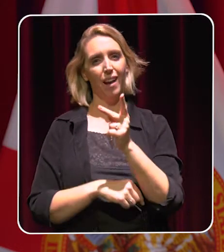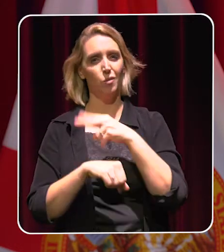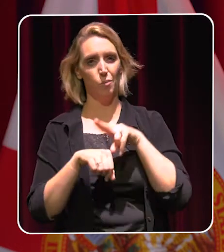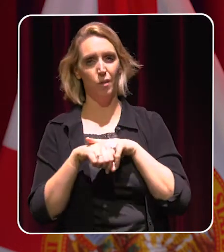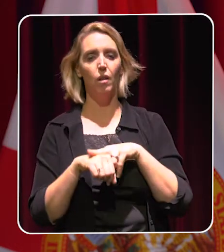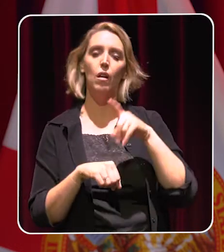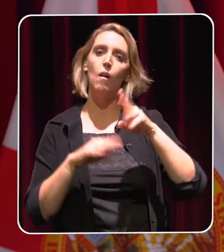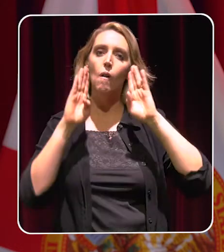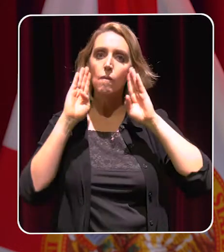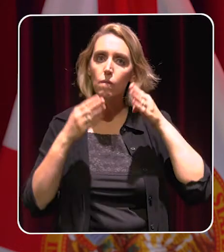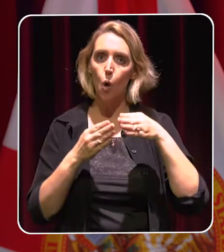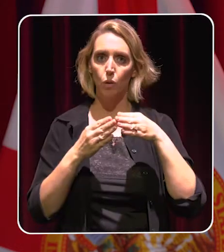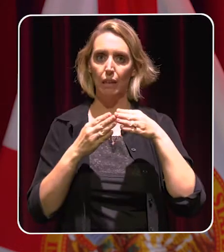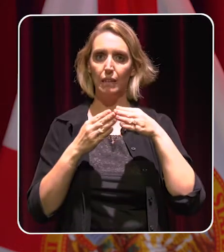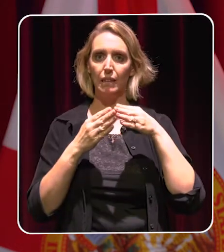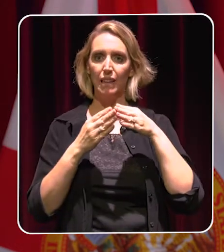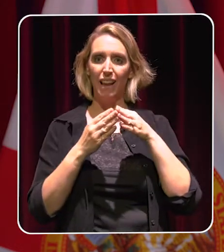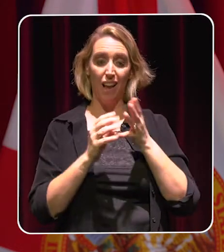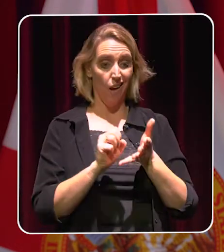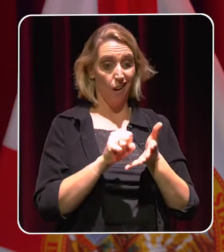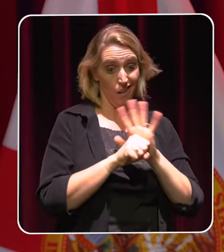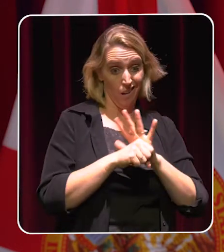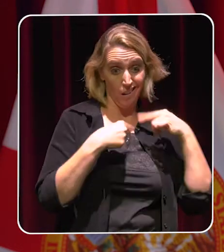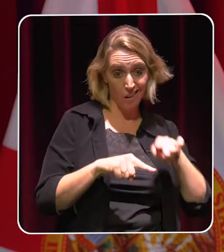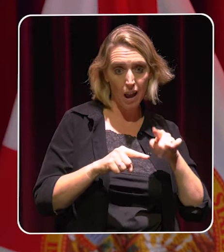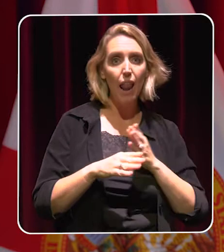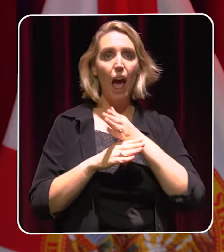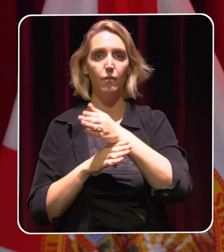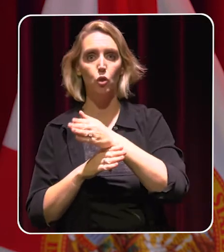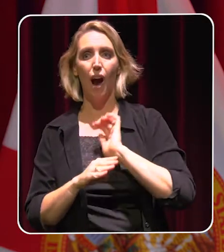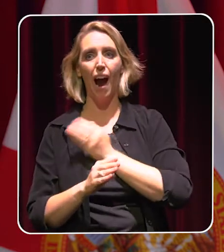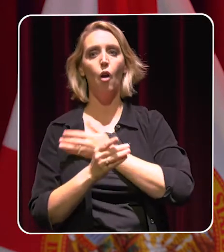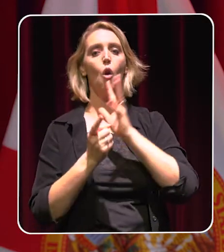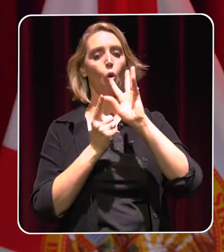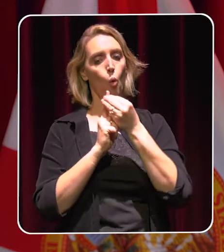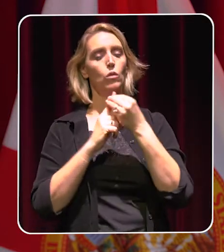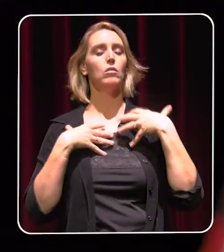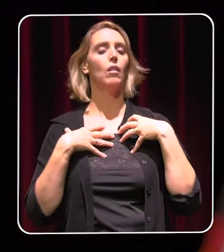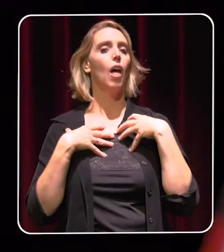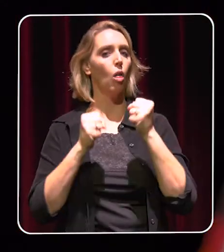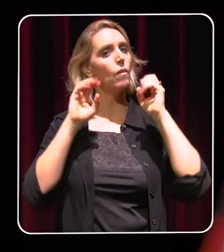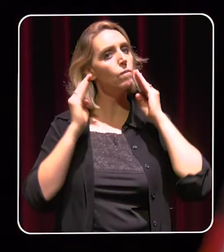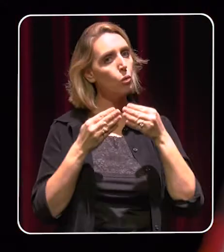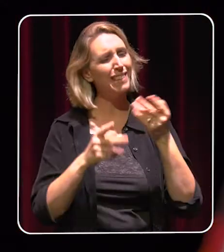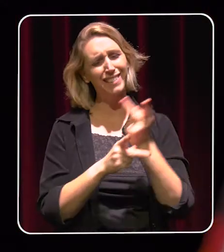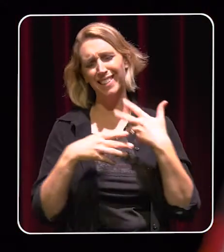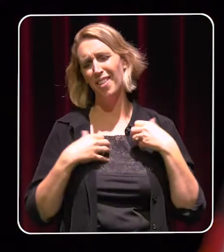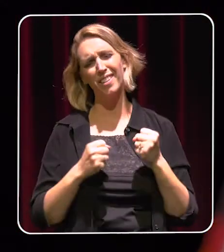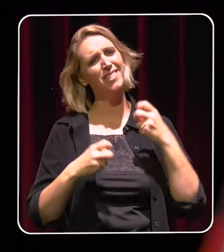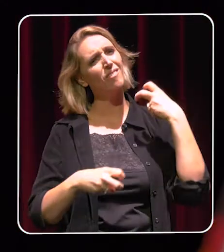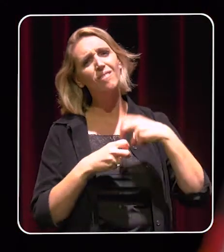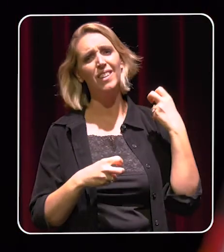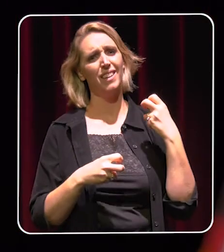We must continue to focus, both during and after the pandemic, on building a culture of health. Staying healthy is